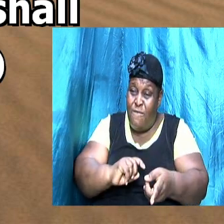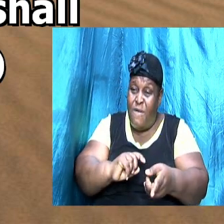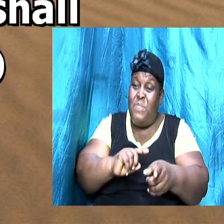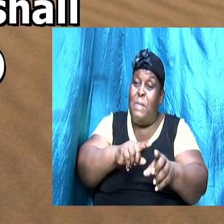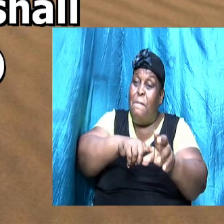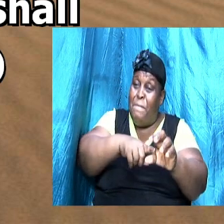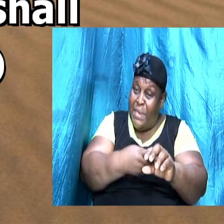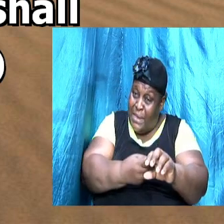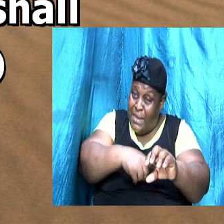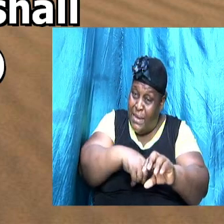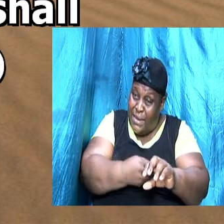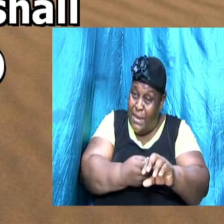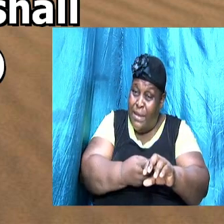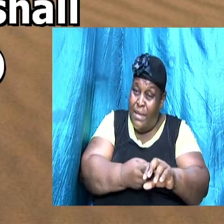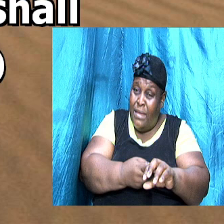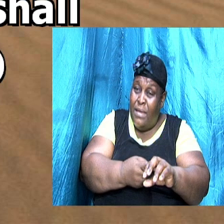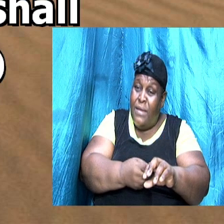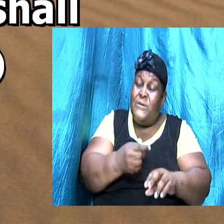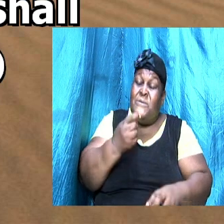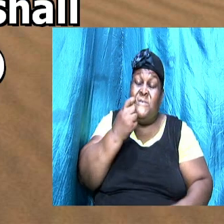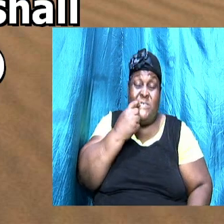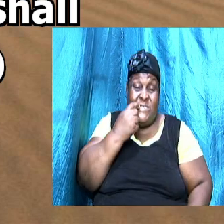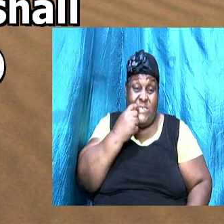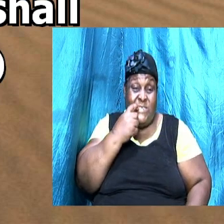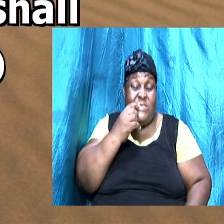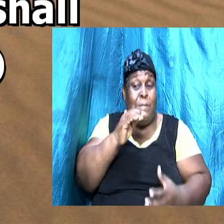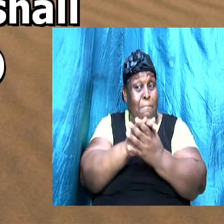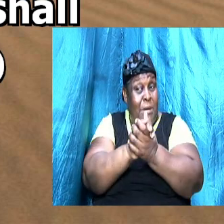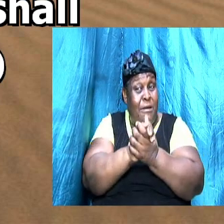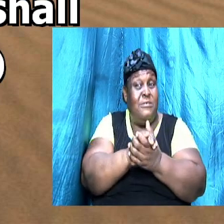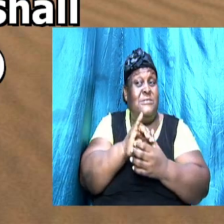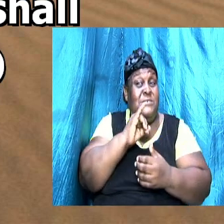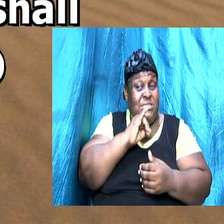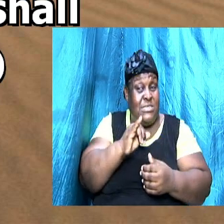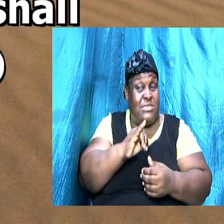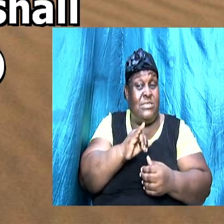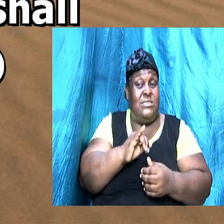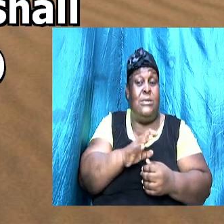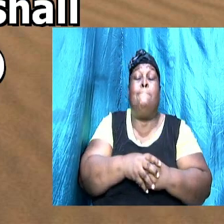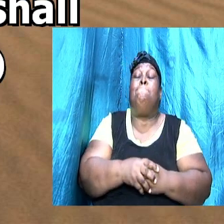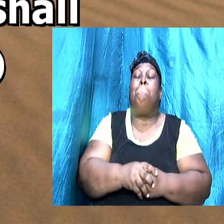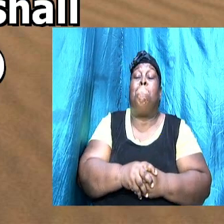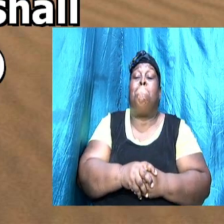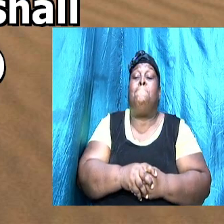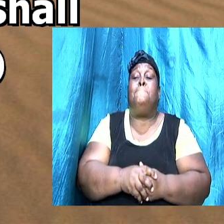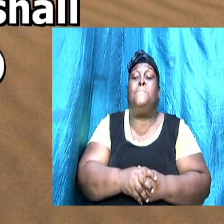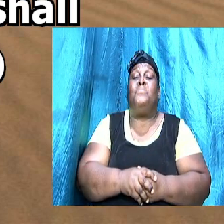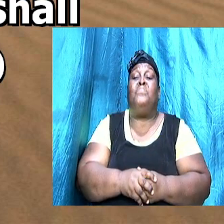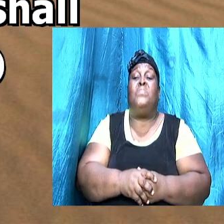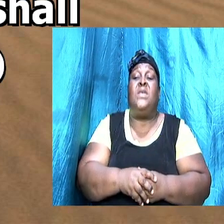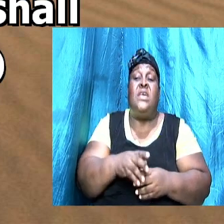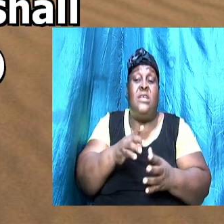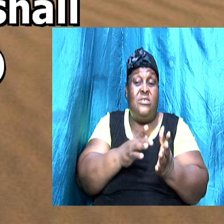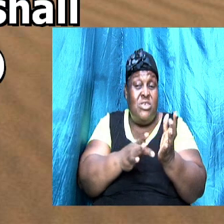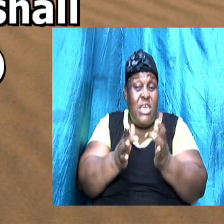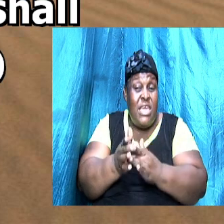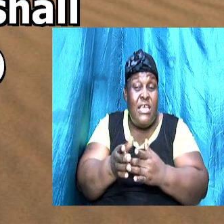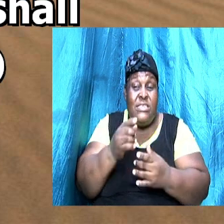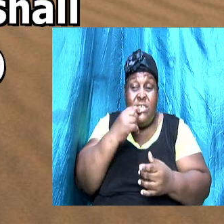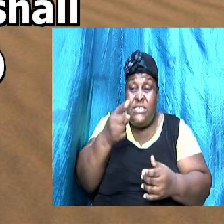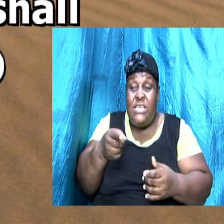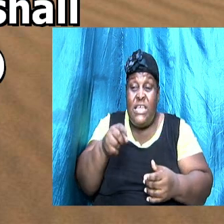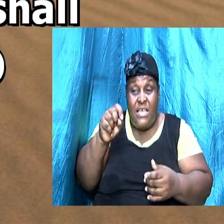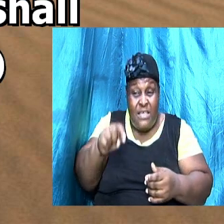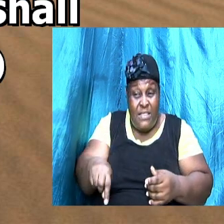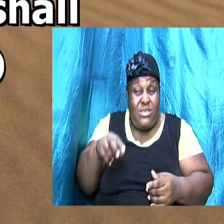talking about how serious this thing is, and he's jumped right back to the beginning. And here he's saying, for this